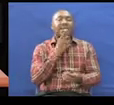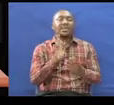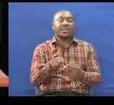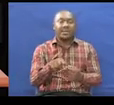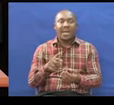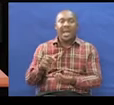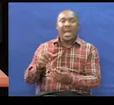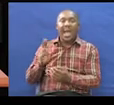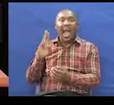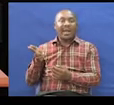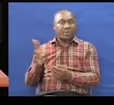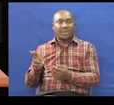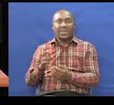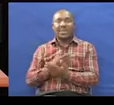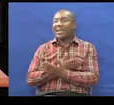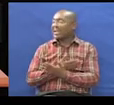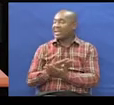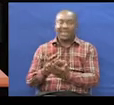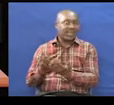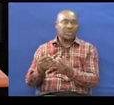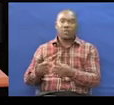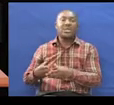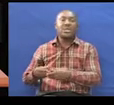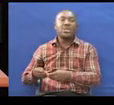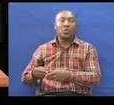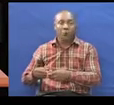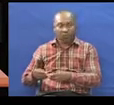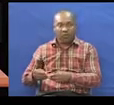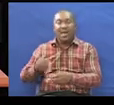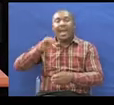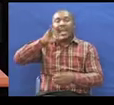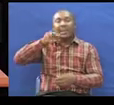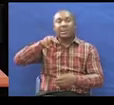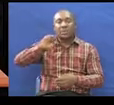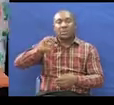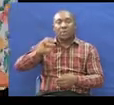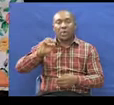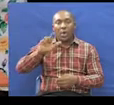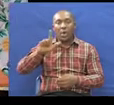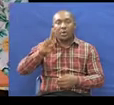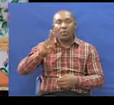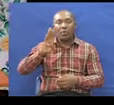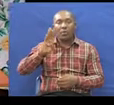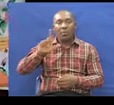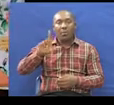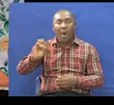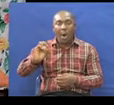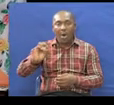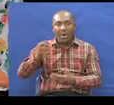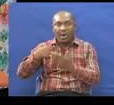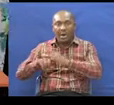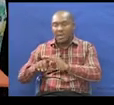hydrogen is insoluble in water. The last thing we are going to see today is the chemical